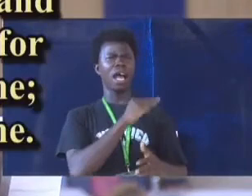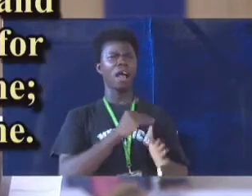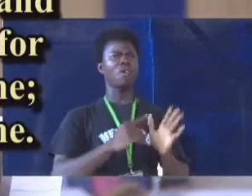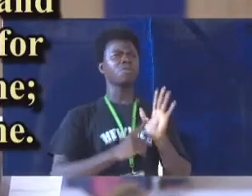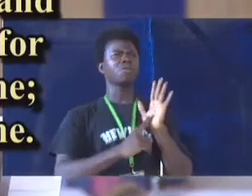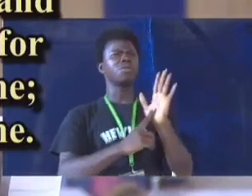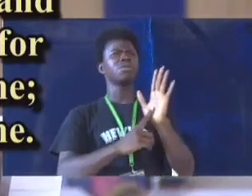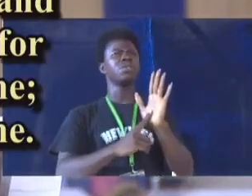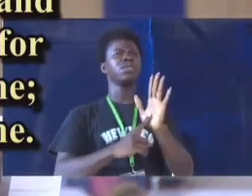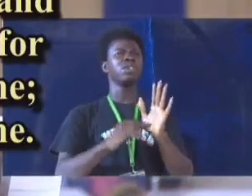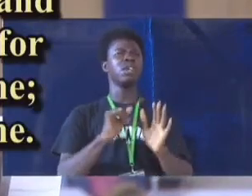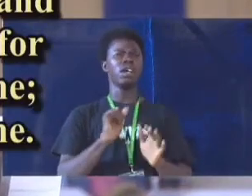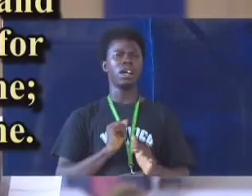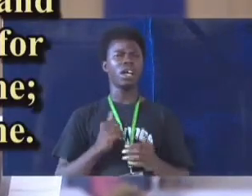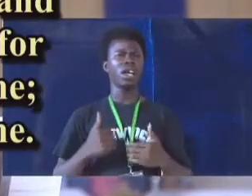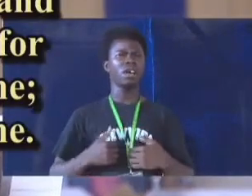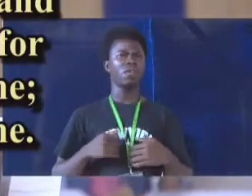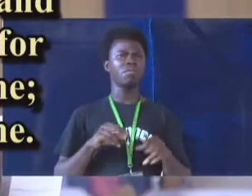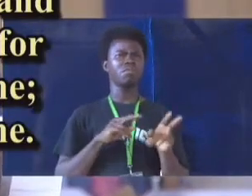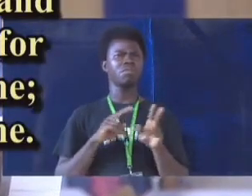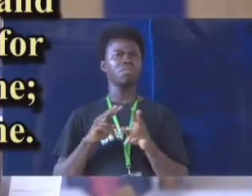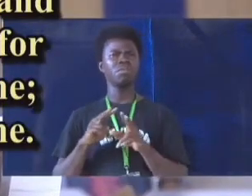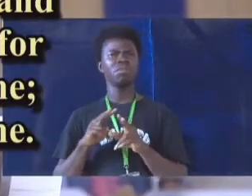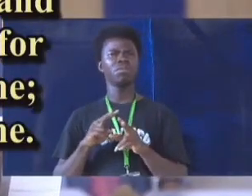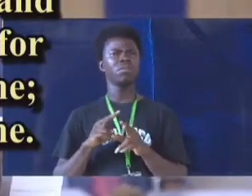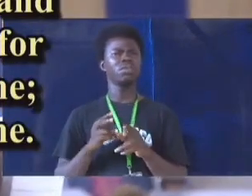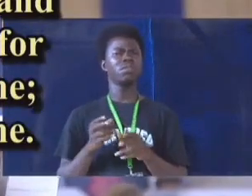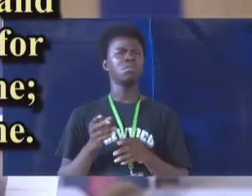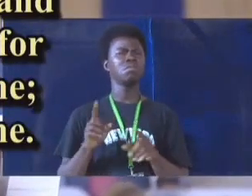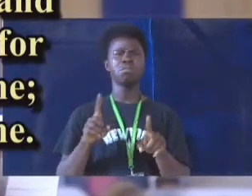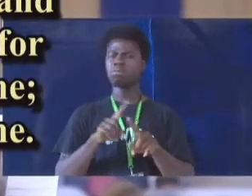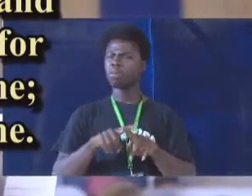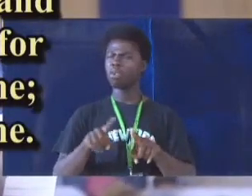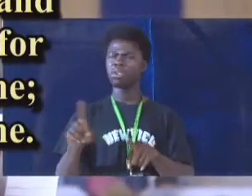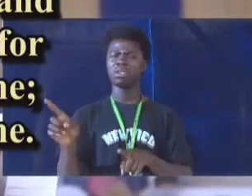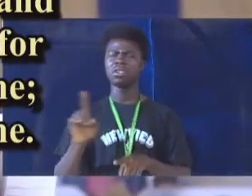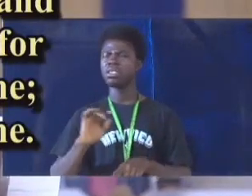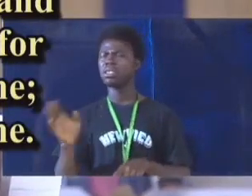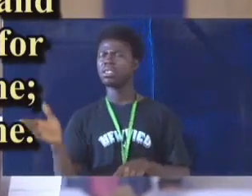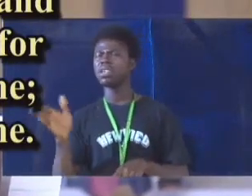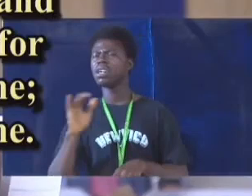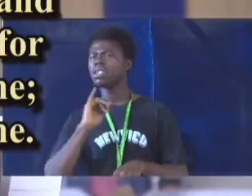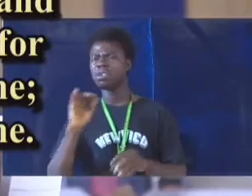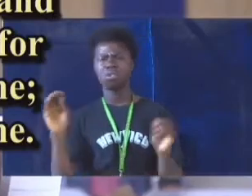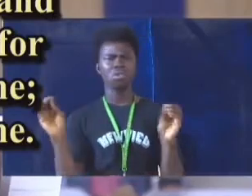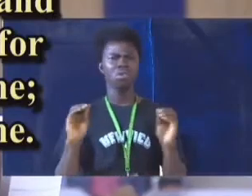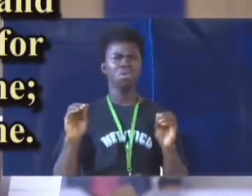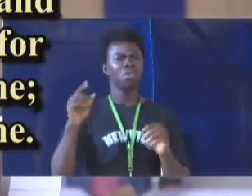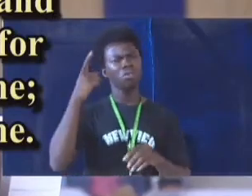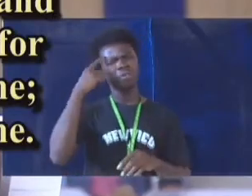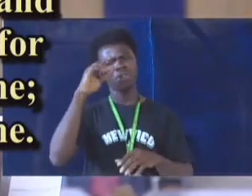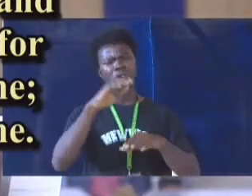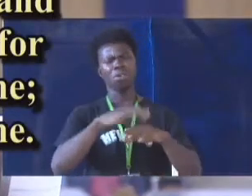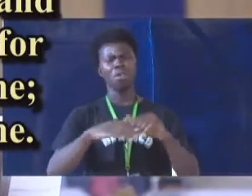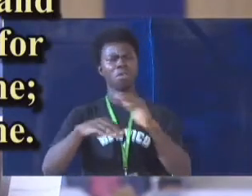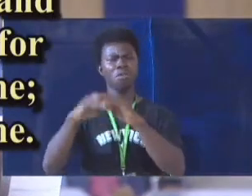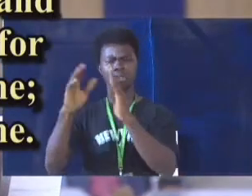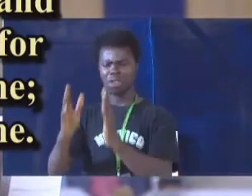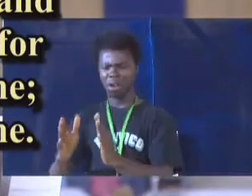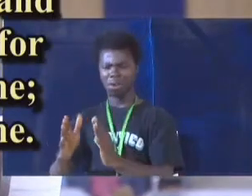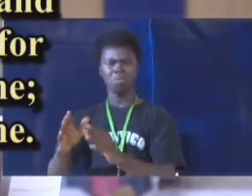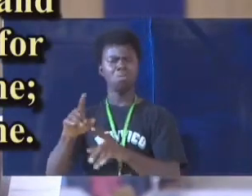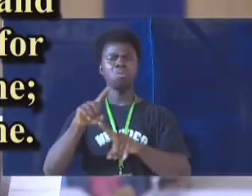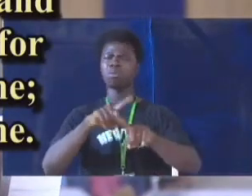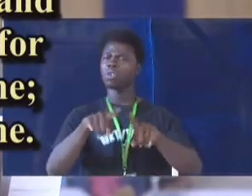I looked for some to take pity, but there was none. And for comforters, but I found